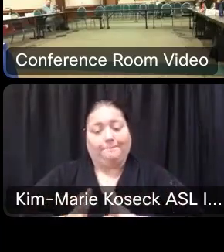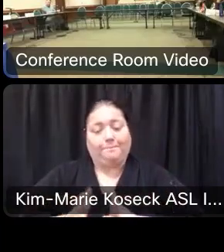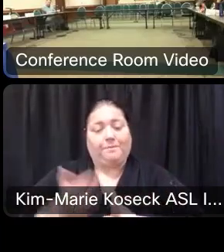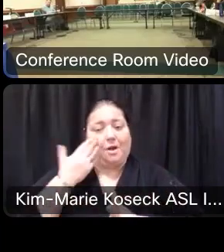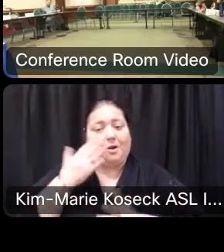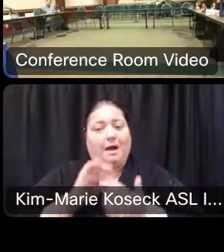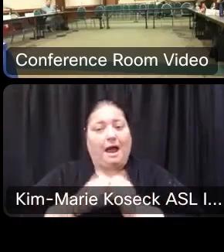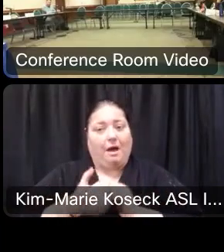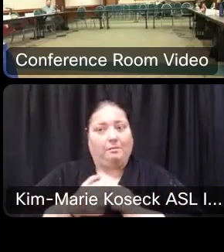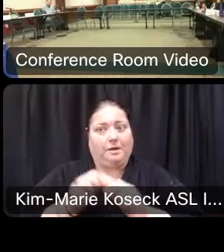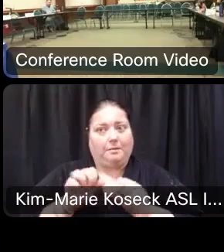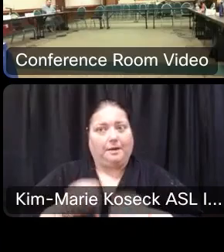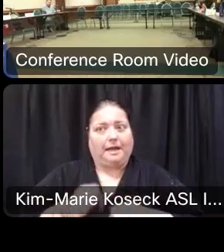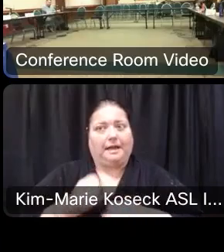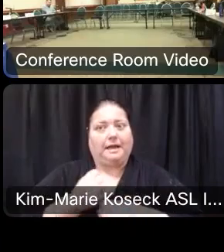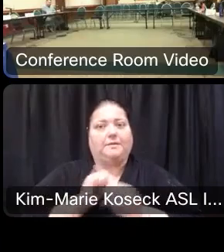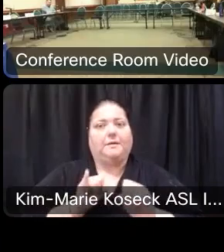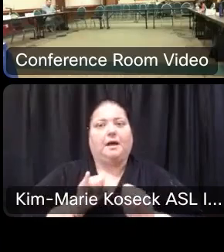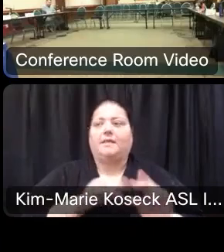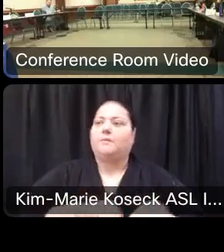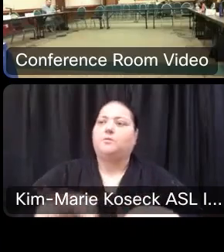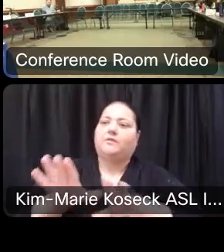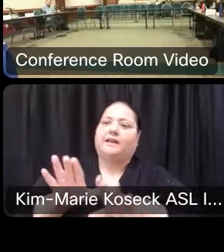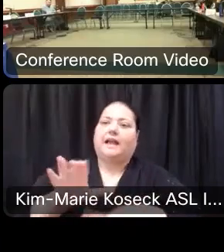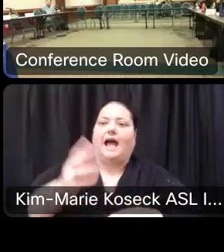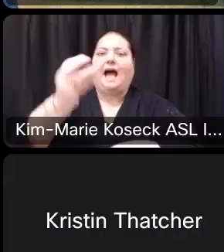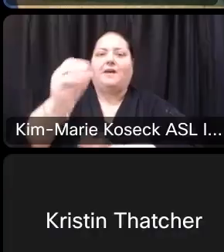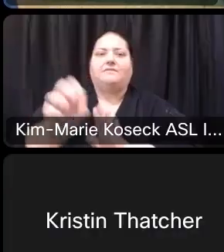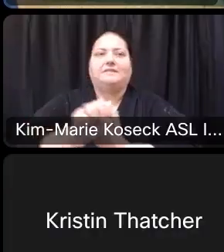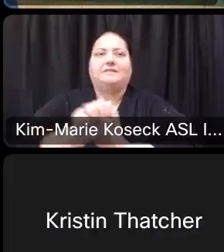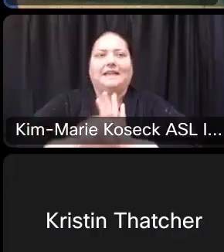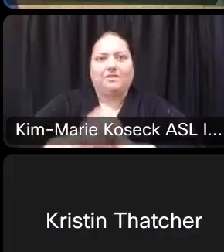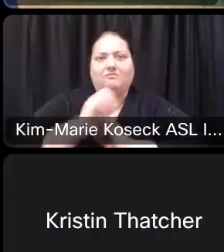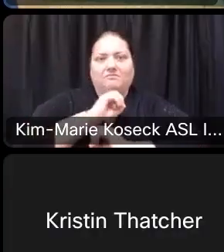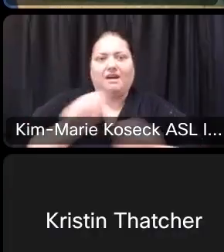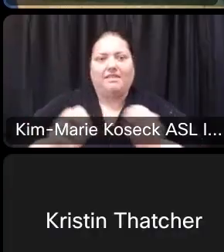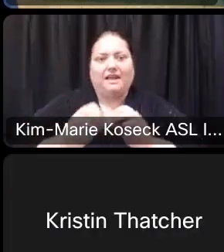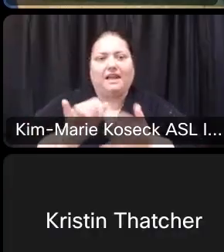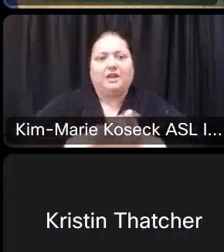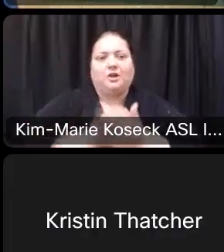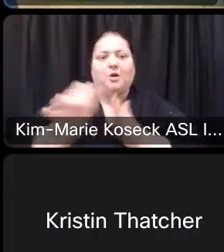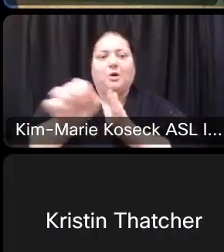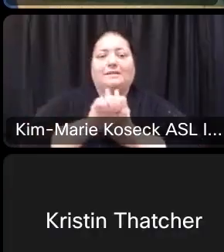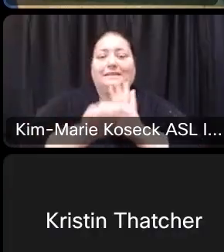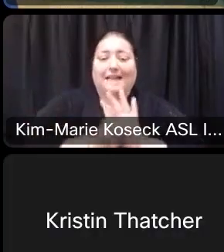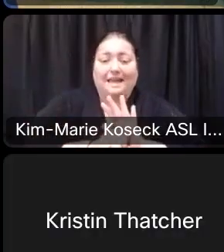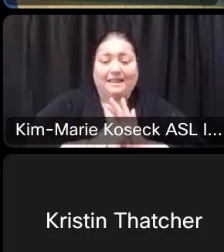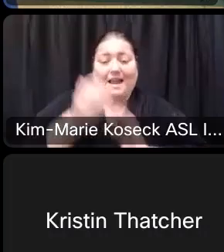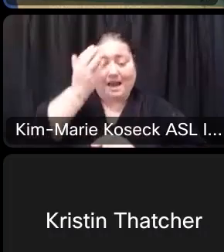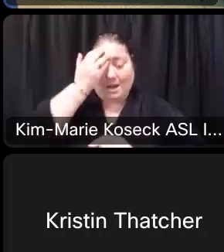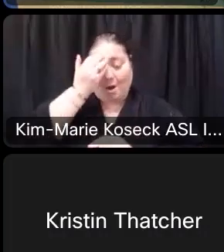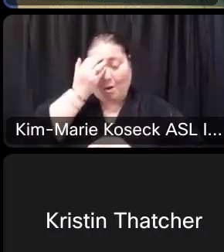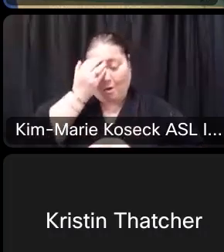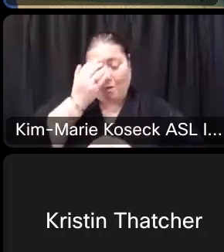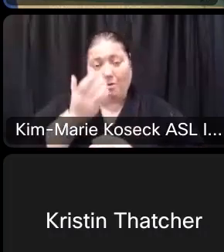that independent. So I've been actually looking at moving out of state because there's nothing in New York State really that at least I know about. One